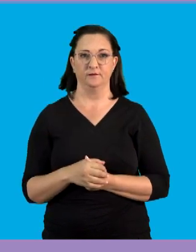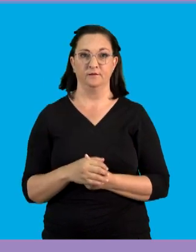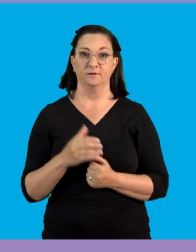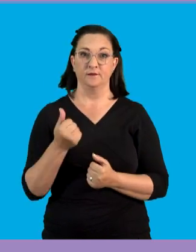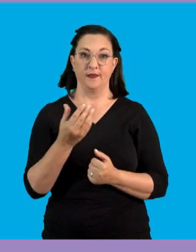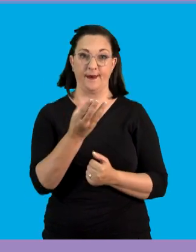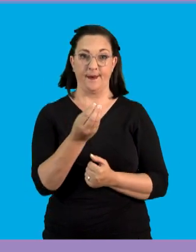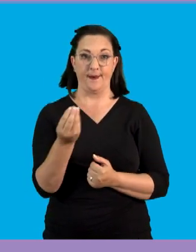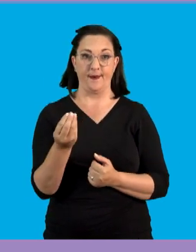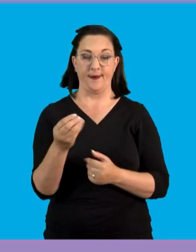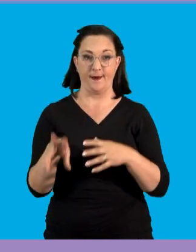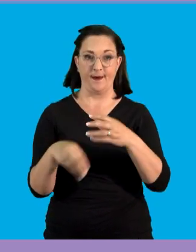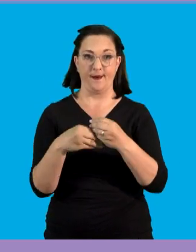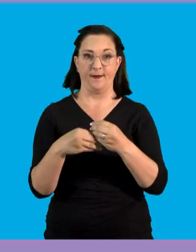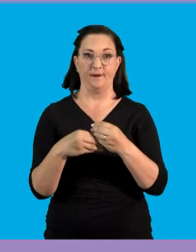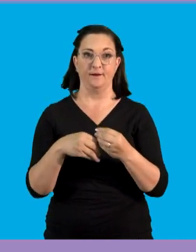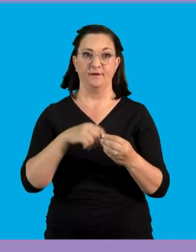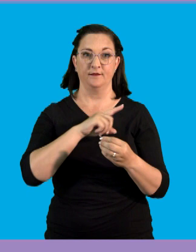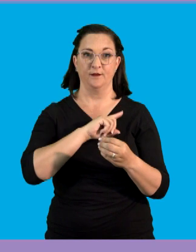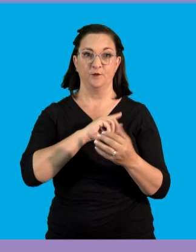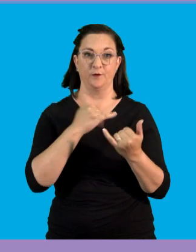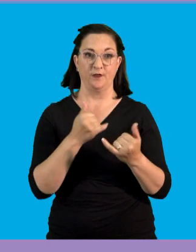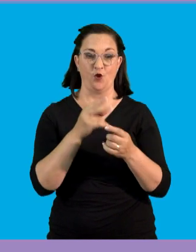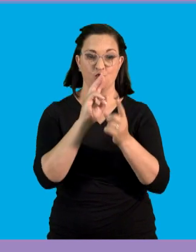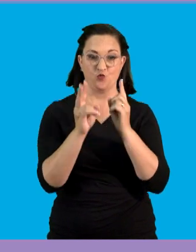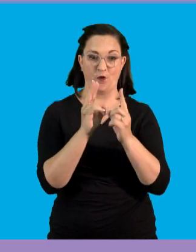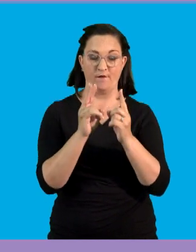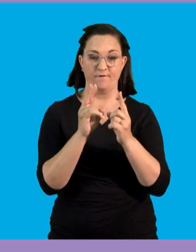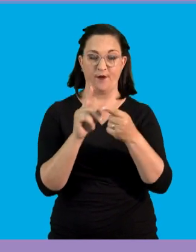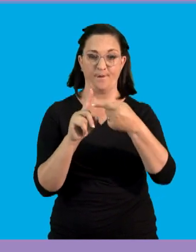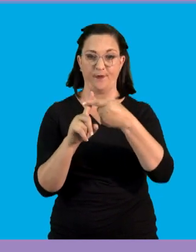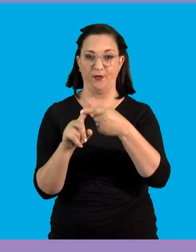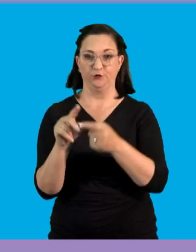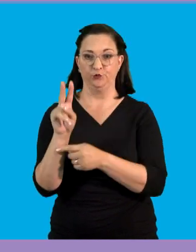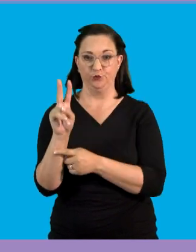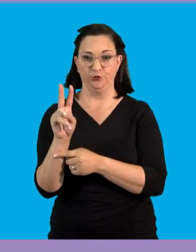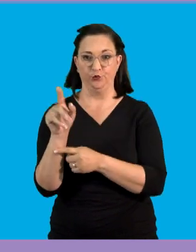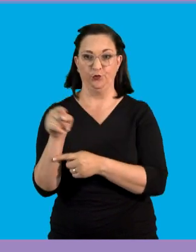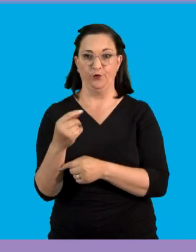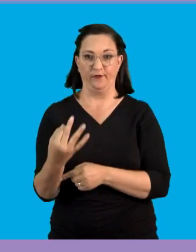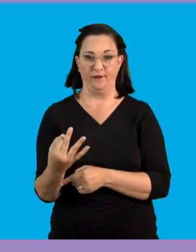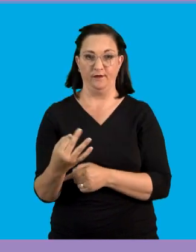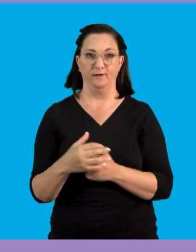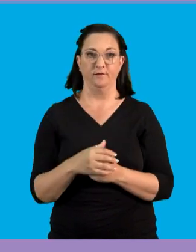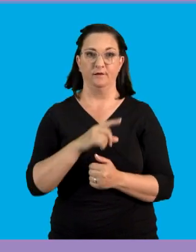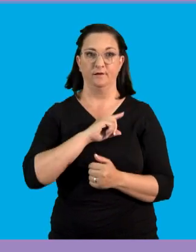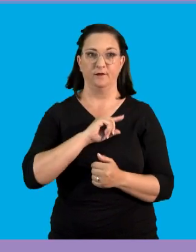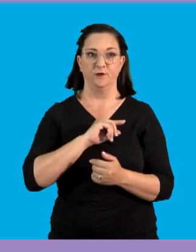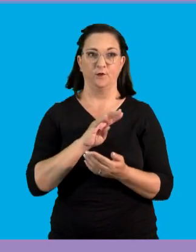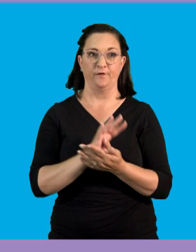two, that is going to be, so now we have 12 thirds plus 2 thirds. And that is just going to give us a total